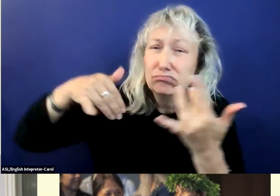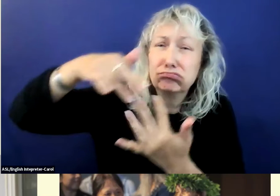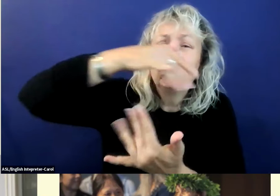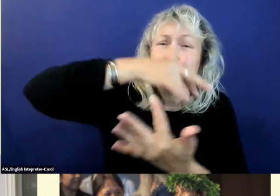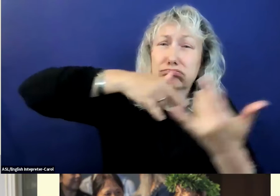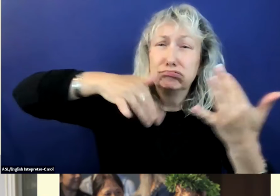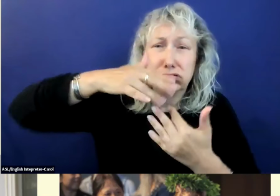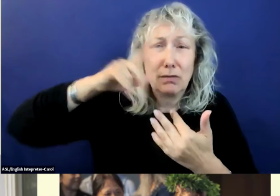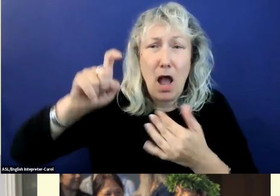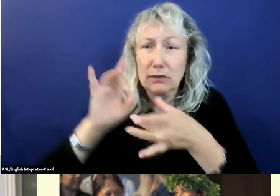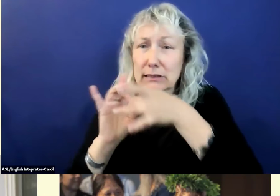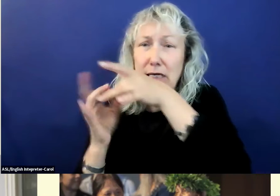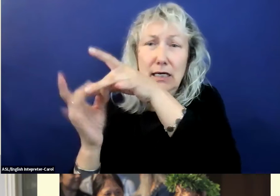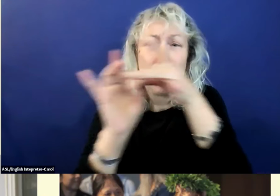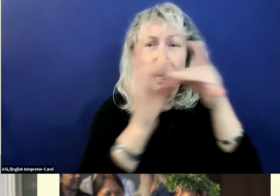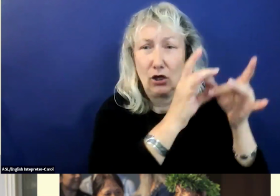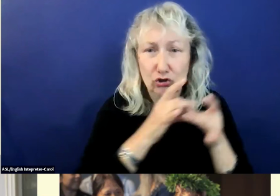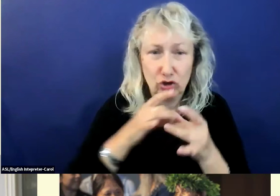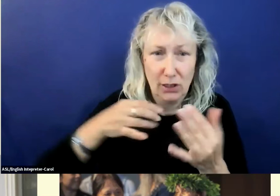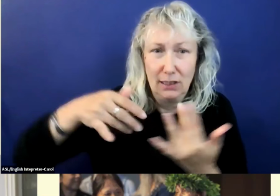picture that we had for our